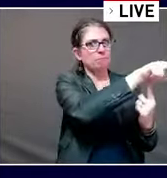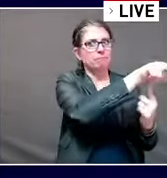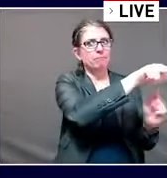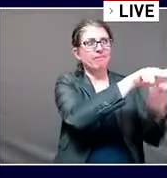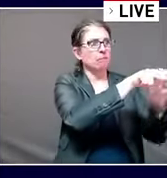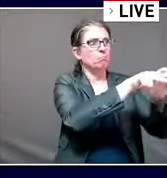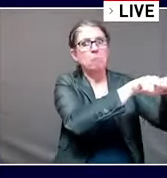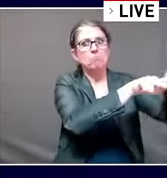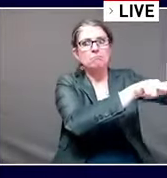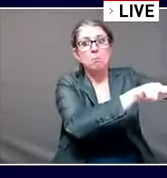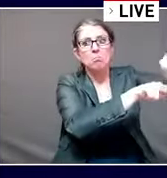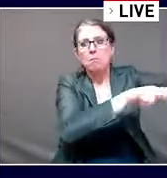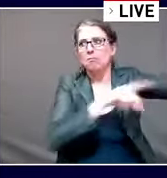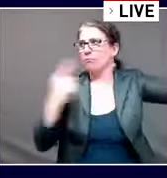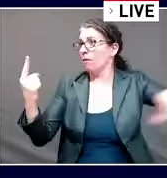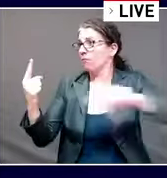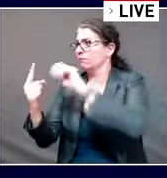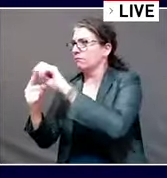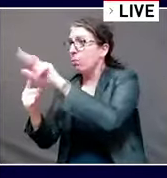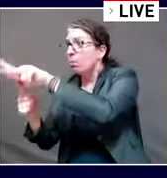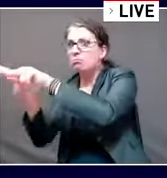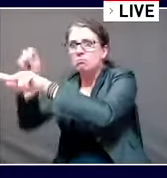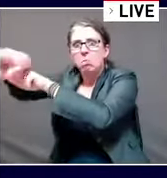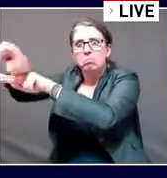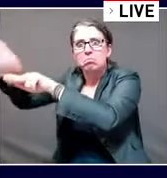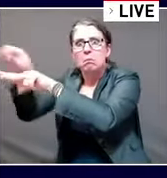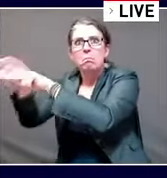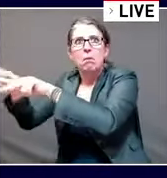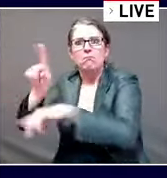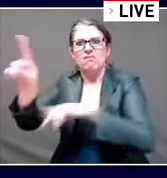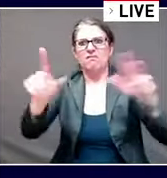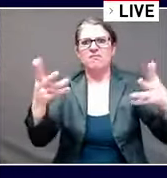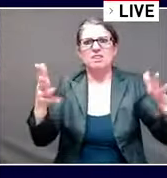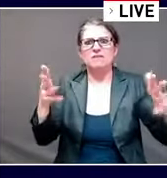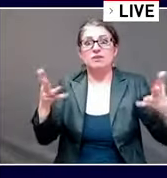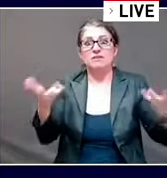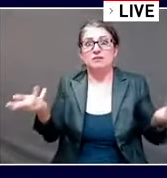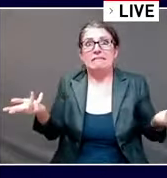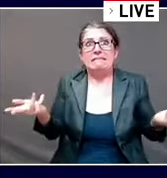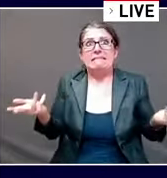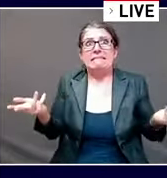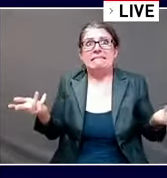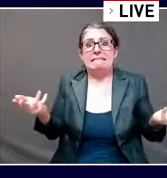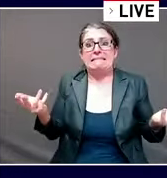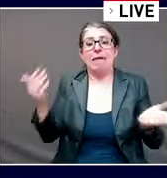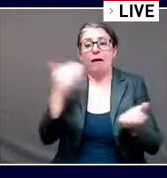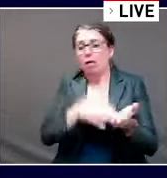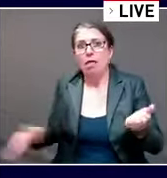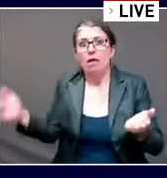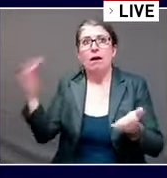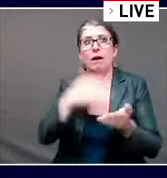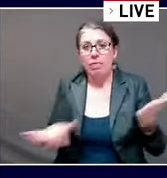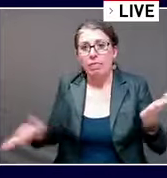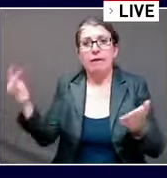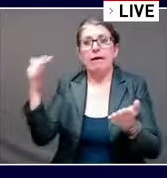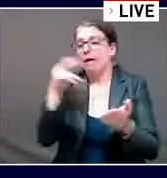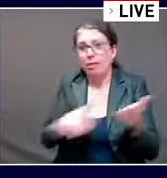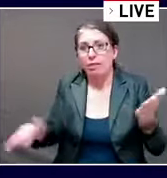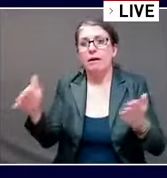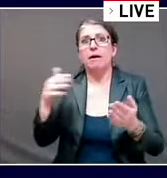vicious cycle of cases generating outbreaks, generating more cases, so on and so forth.